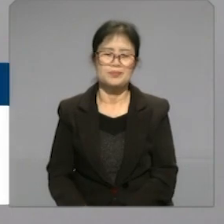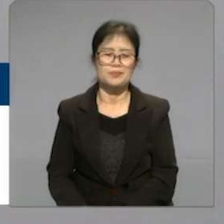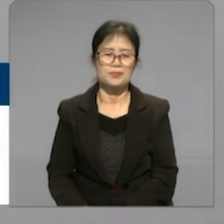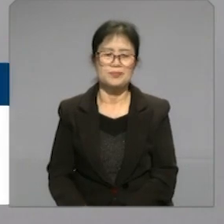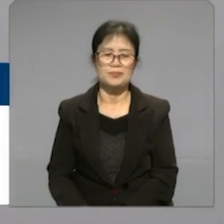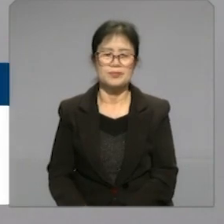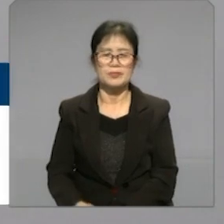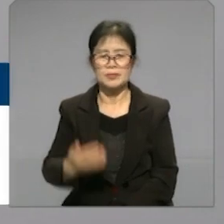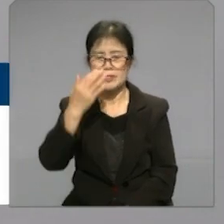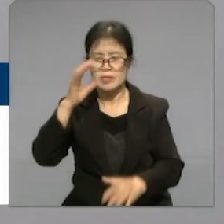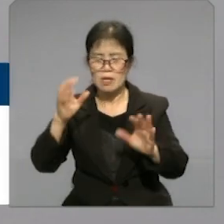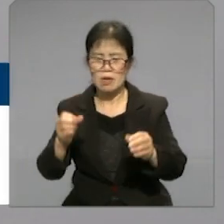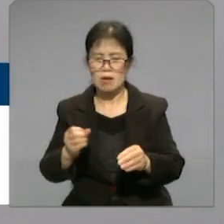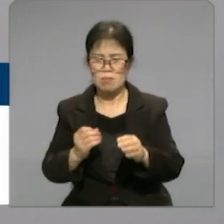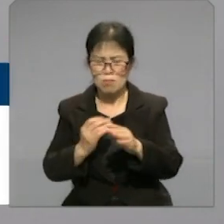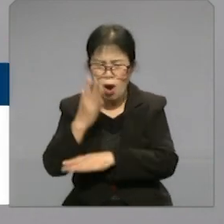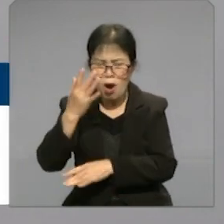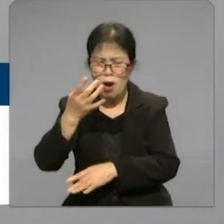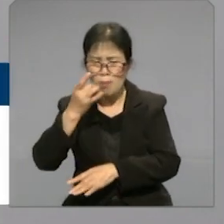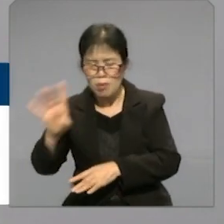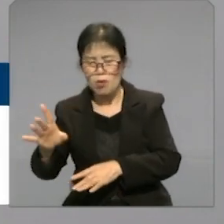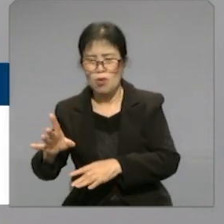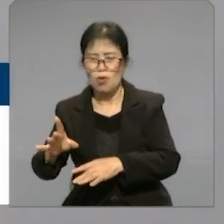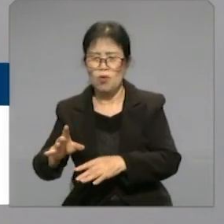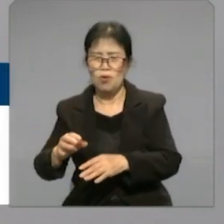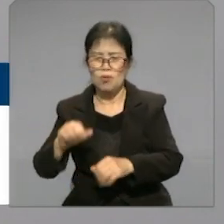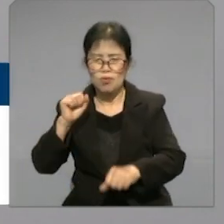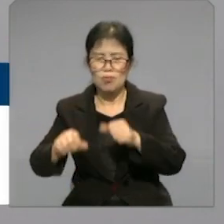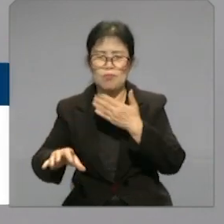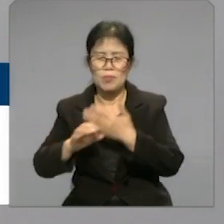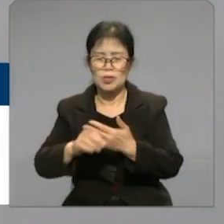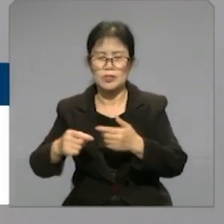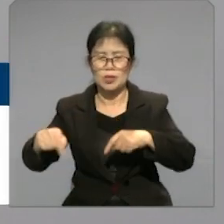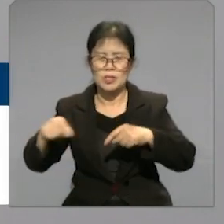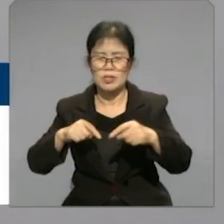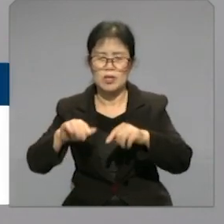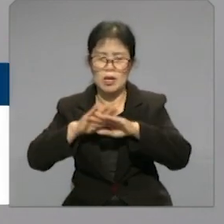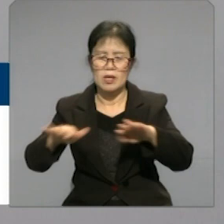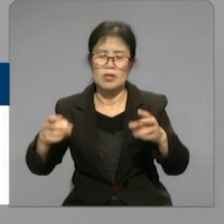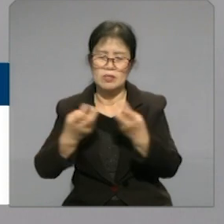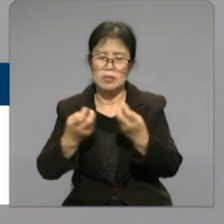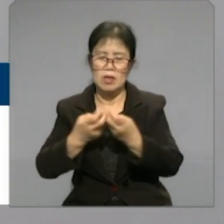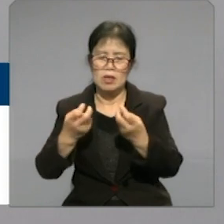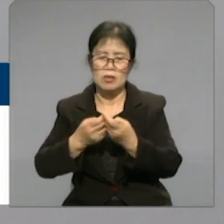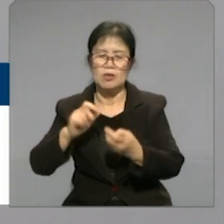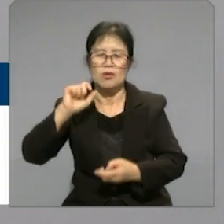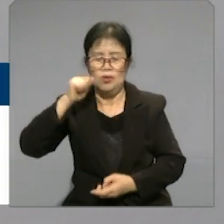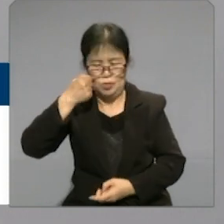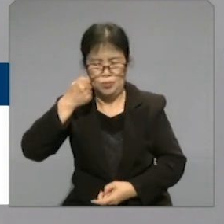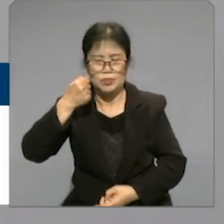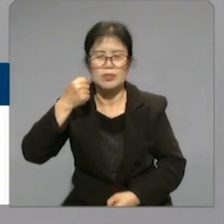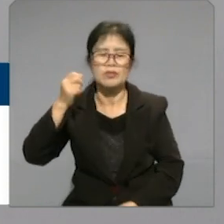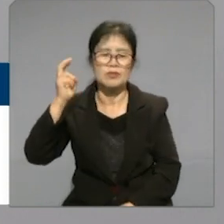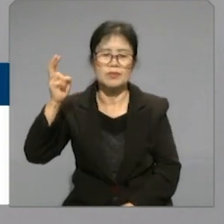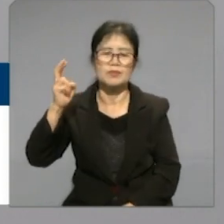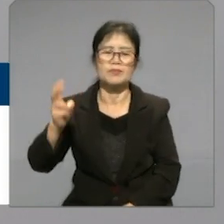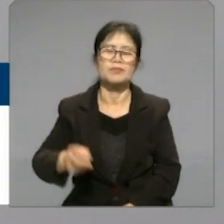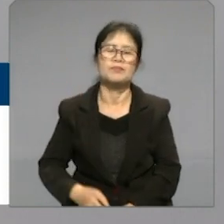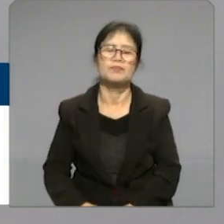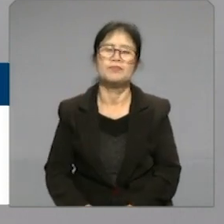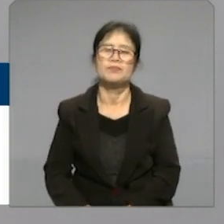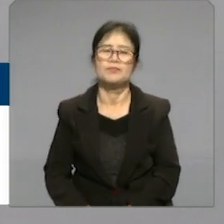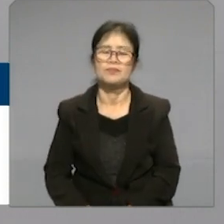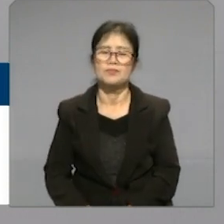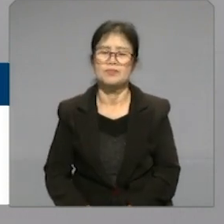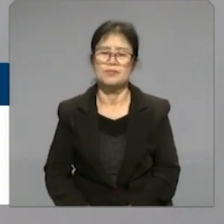have no security without a just and durable political solution. And if they act in a way that is seen to be excessive